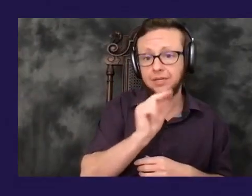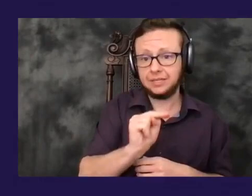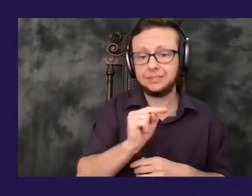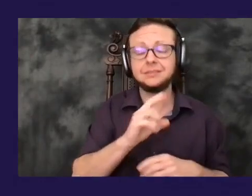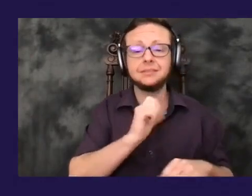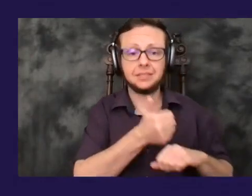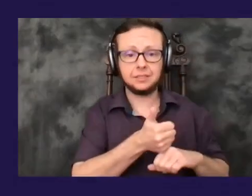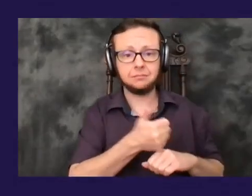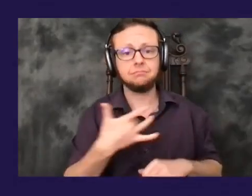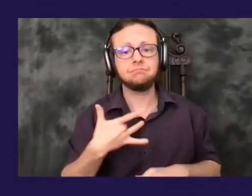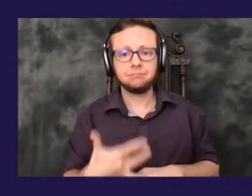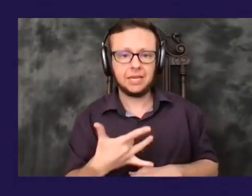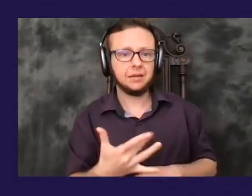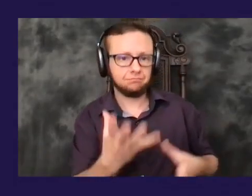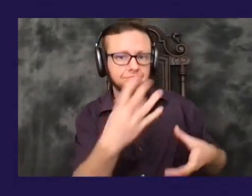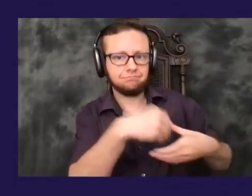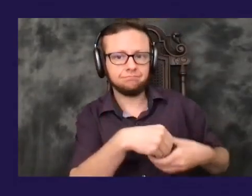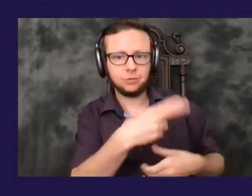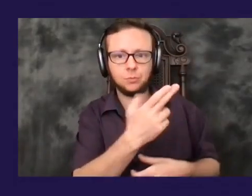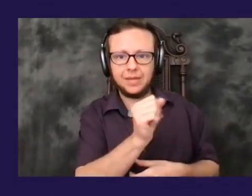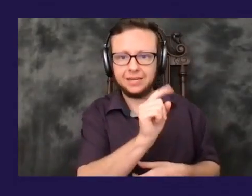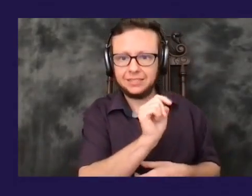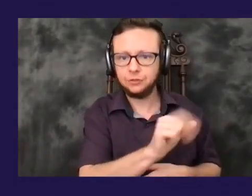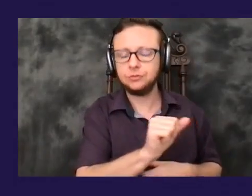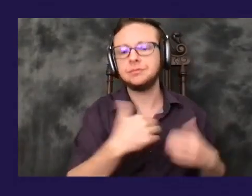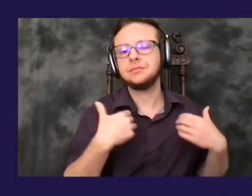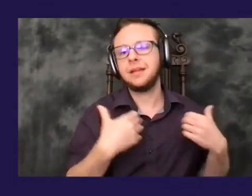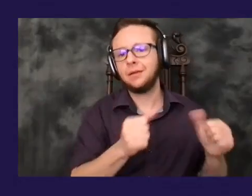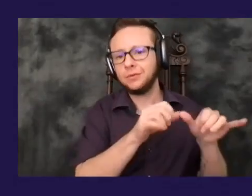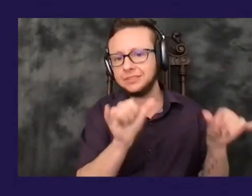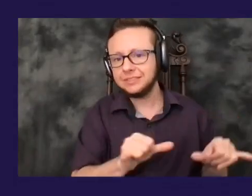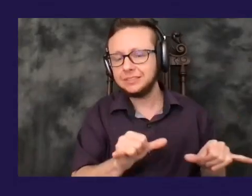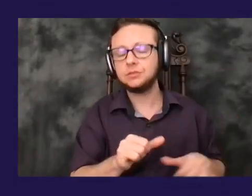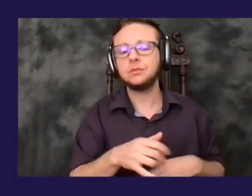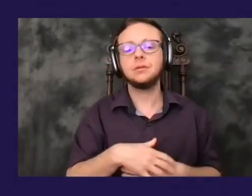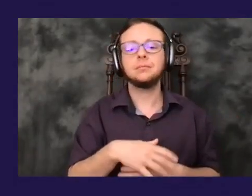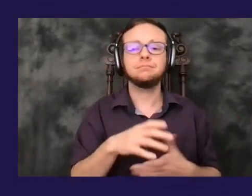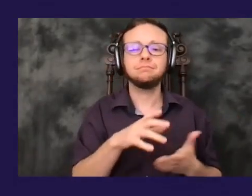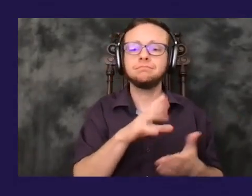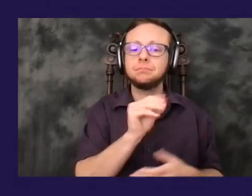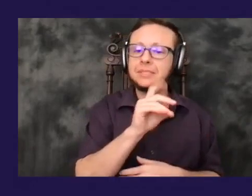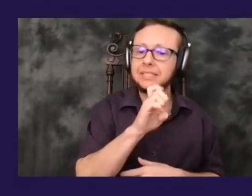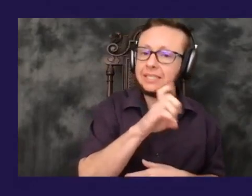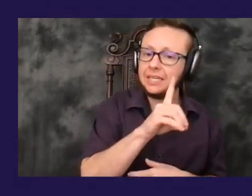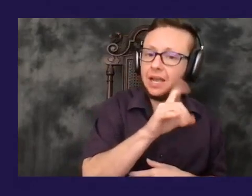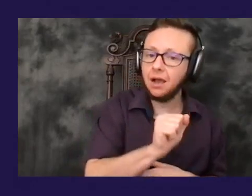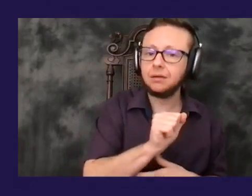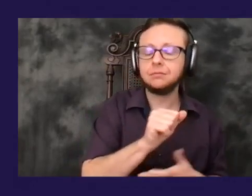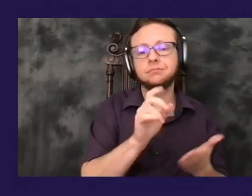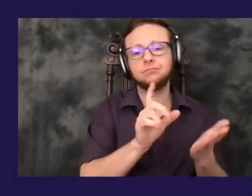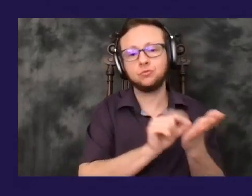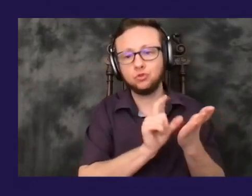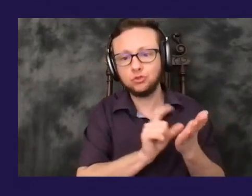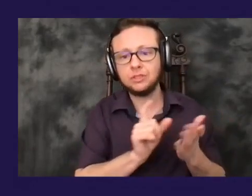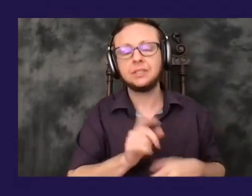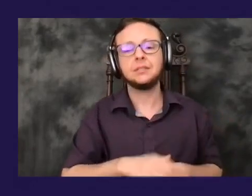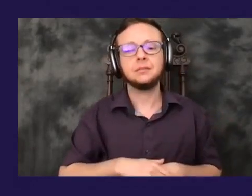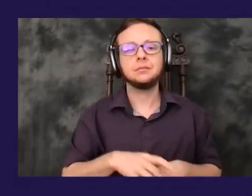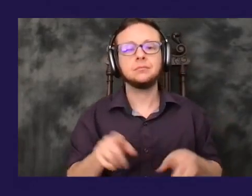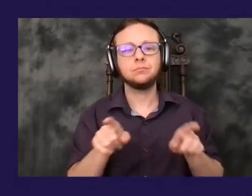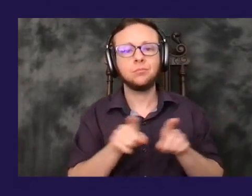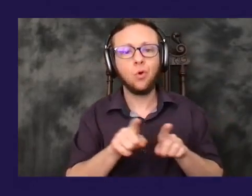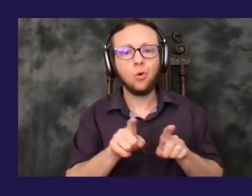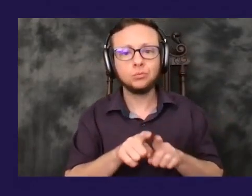be humanitarian and health actors, health systems, media and journalists, but also very important civil society